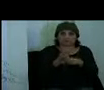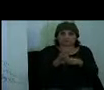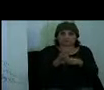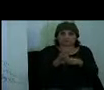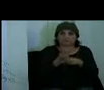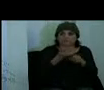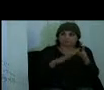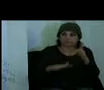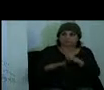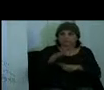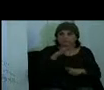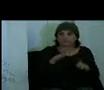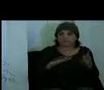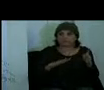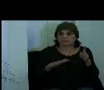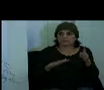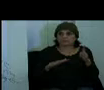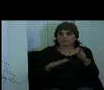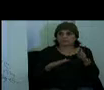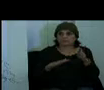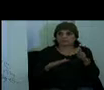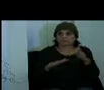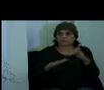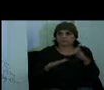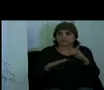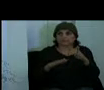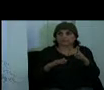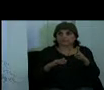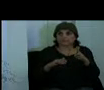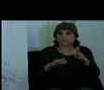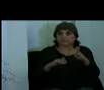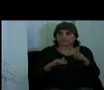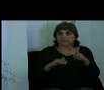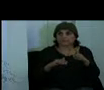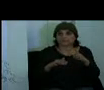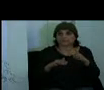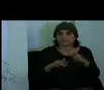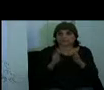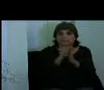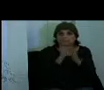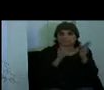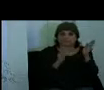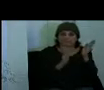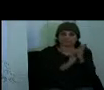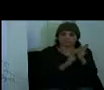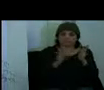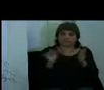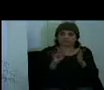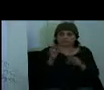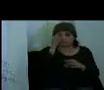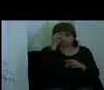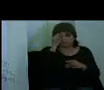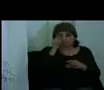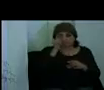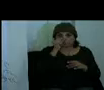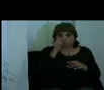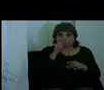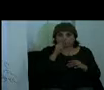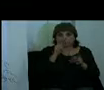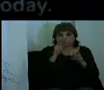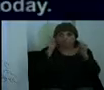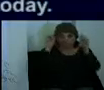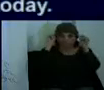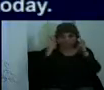protected by Mosaic law. The law was like those Greek tutors with which you